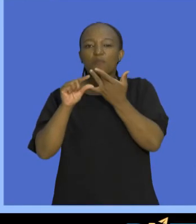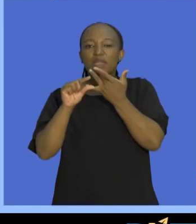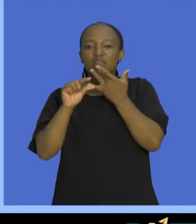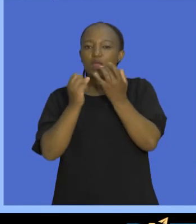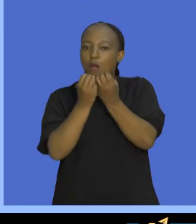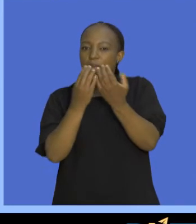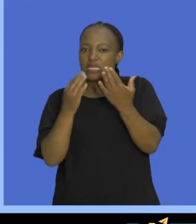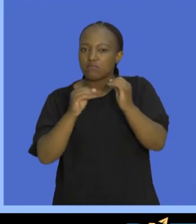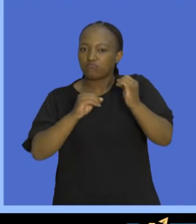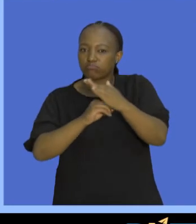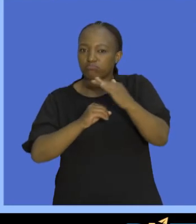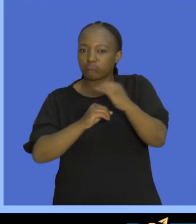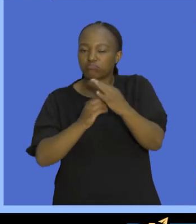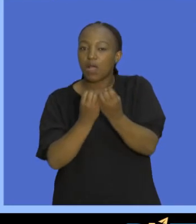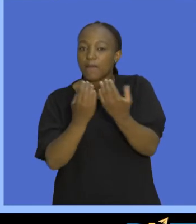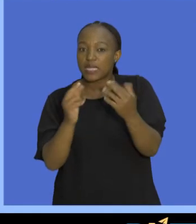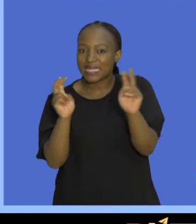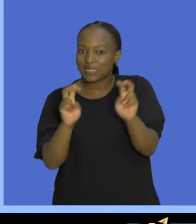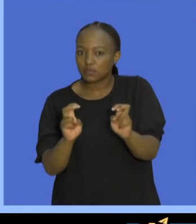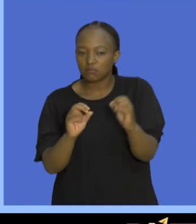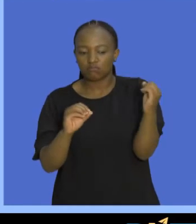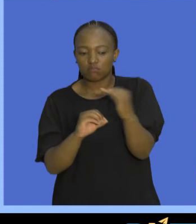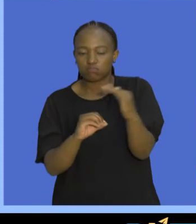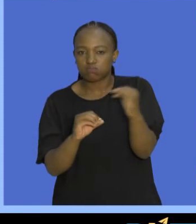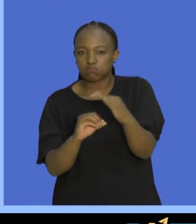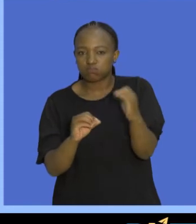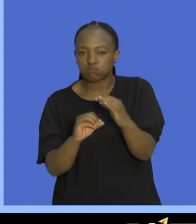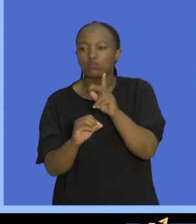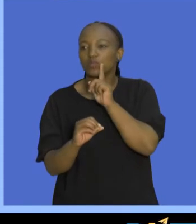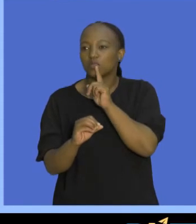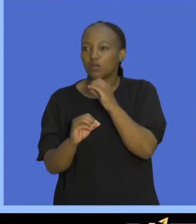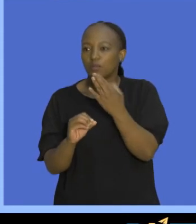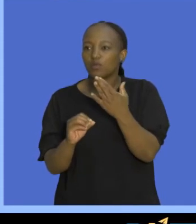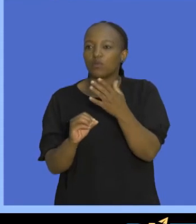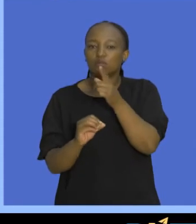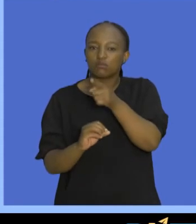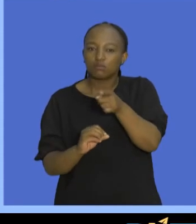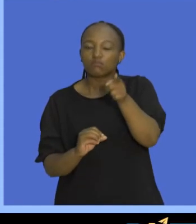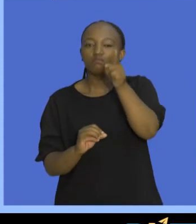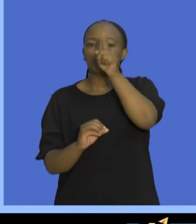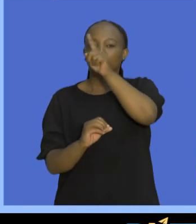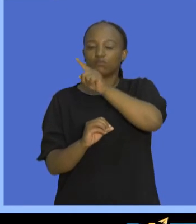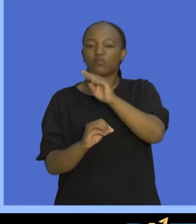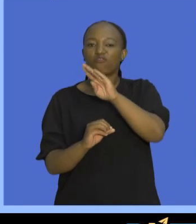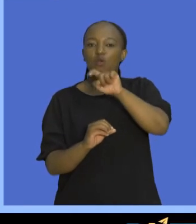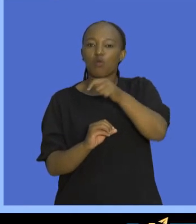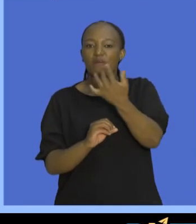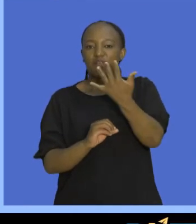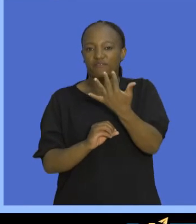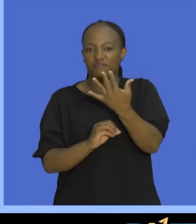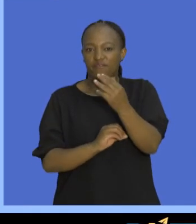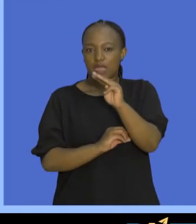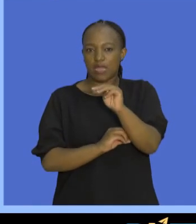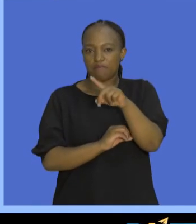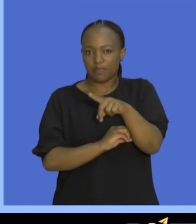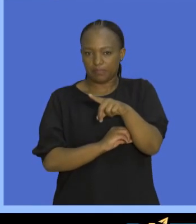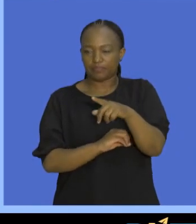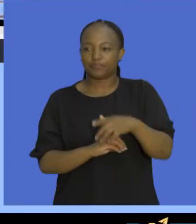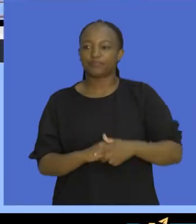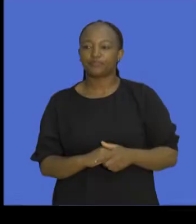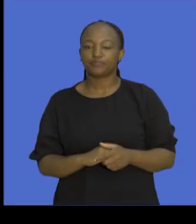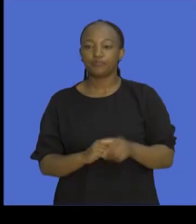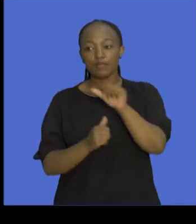The total current in the circuit that we see that goes through the battery is 4.5 amperes, which is 4.5, okay? Now,